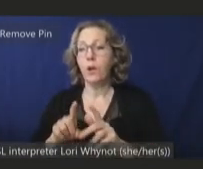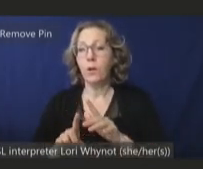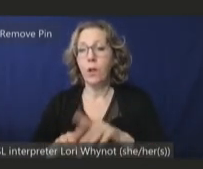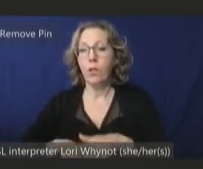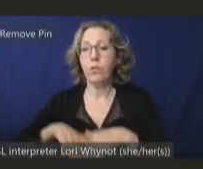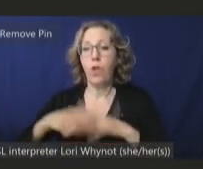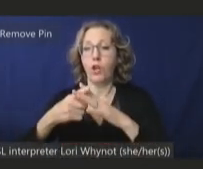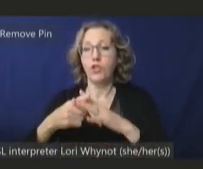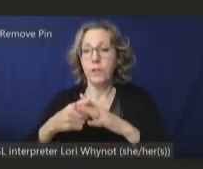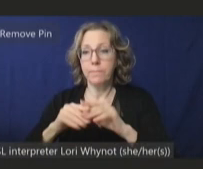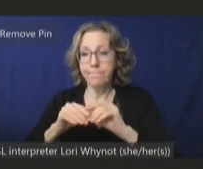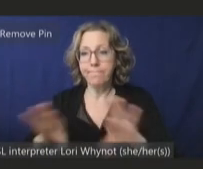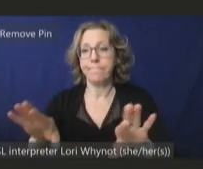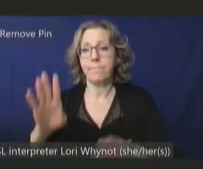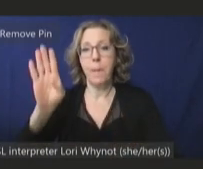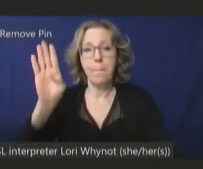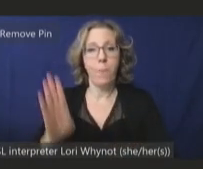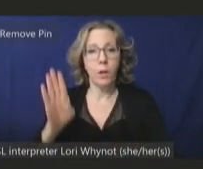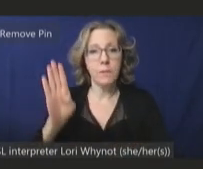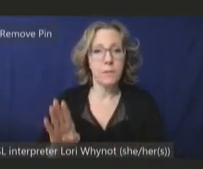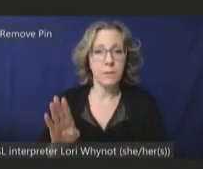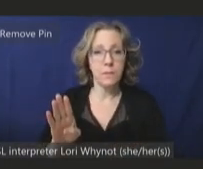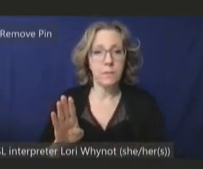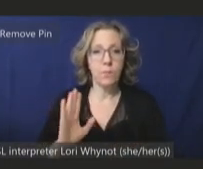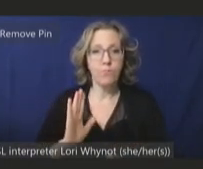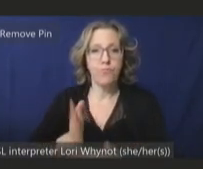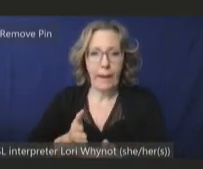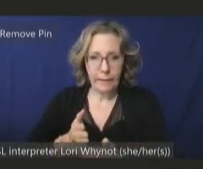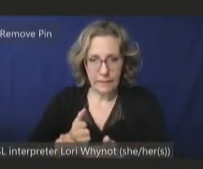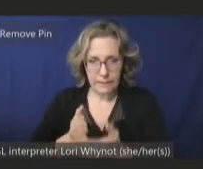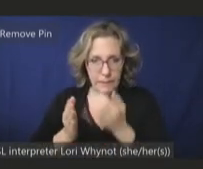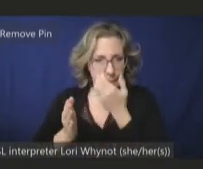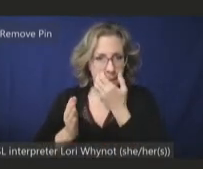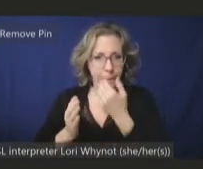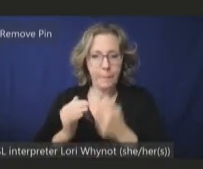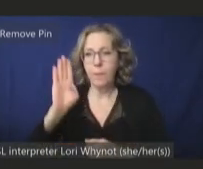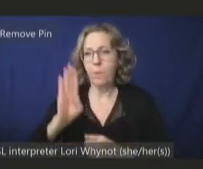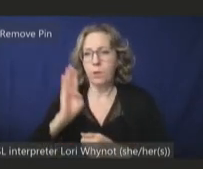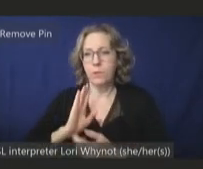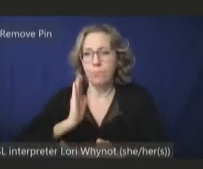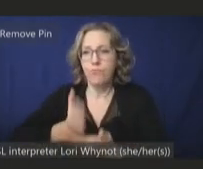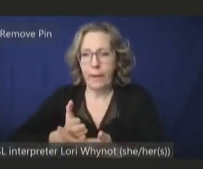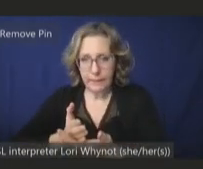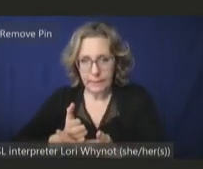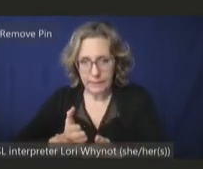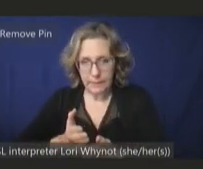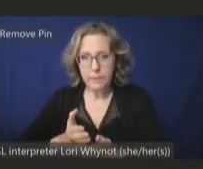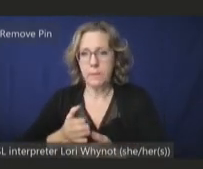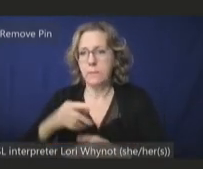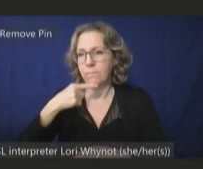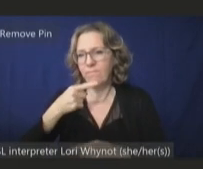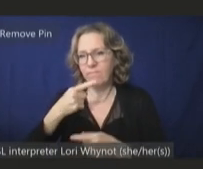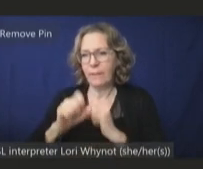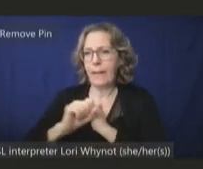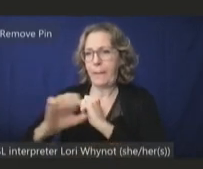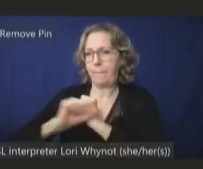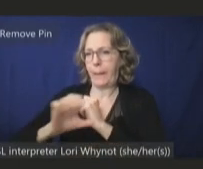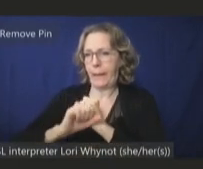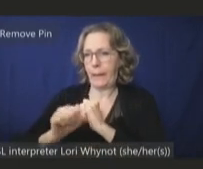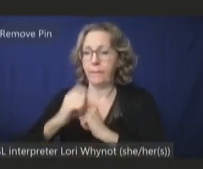for awareness of pedestrians with disabilities and bicyclists. We will be recognizing an outstanding